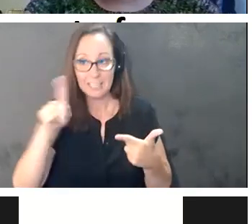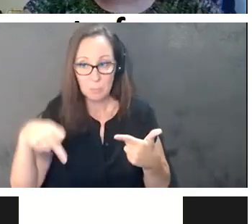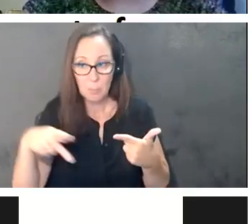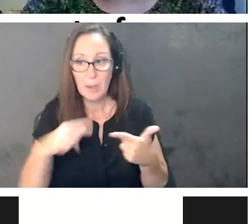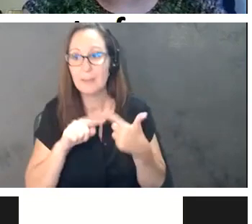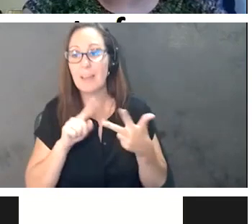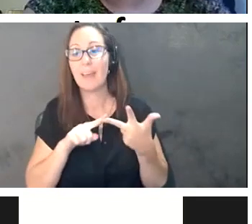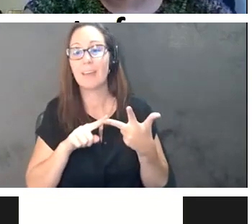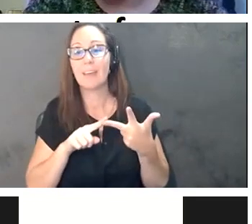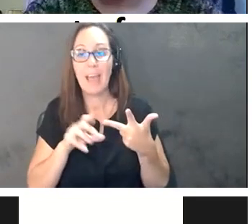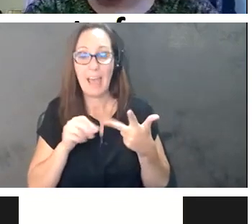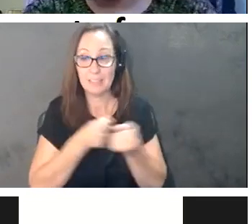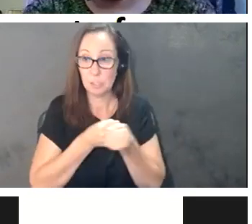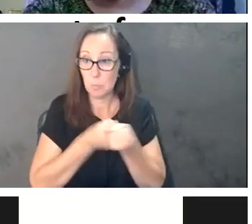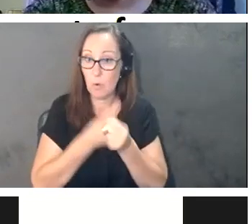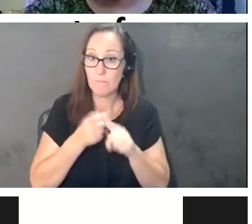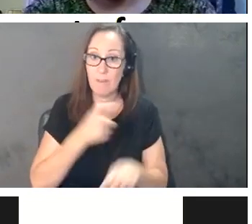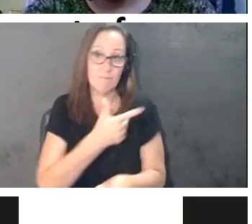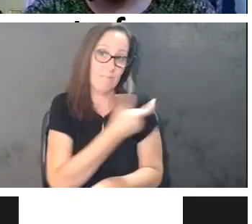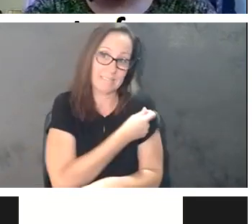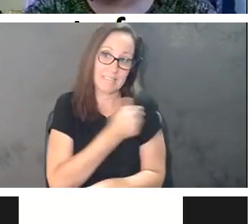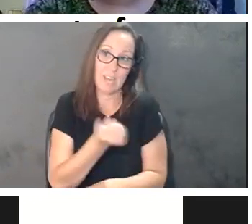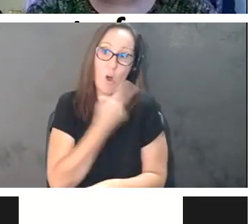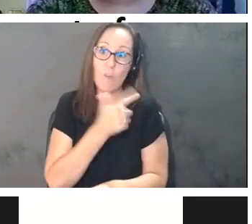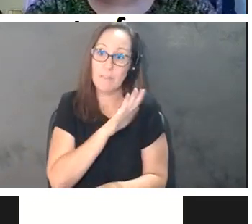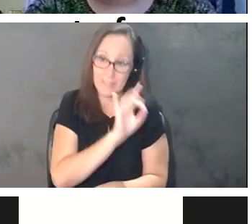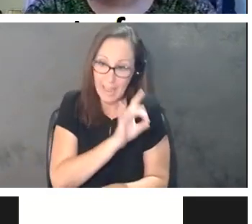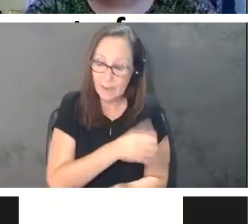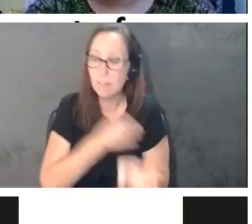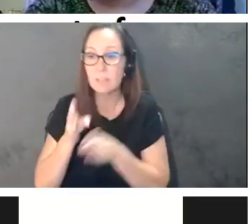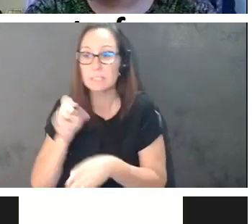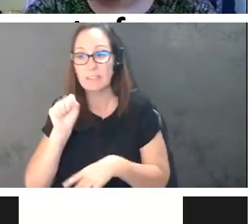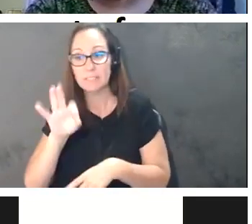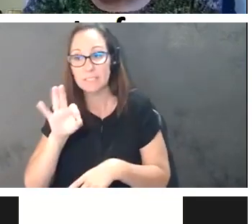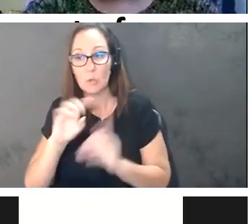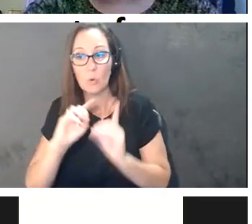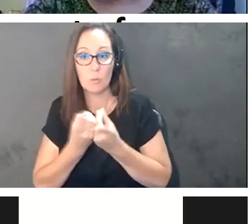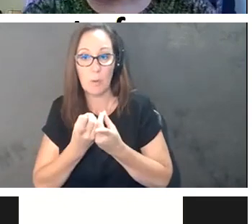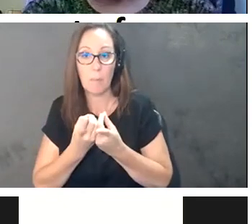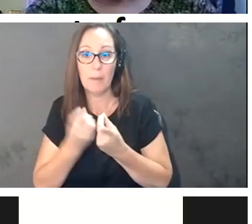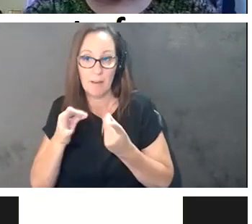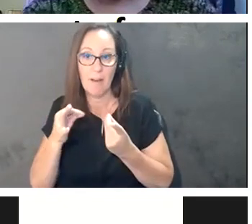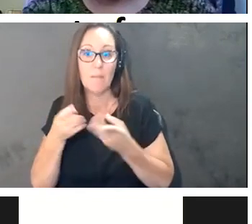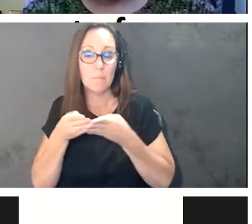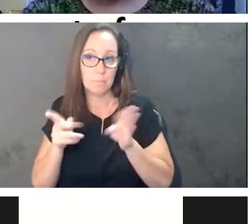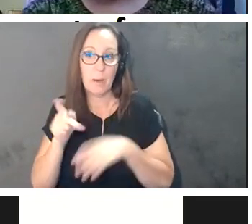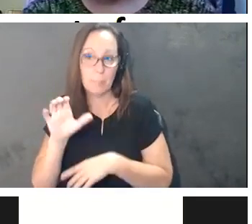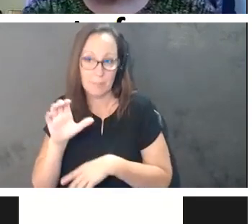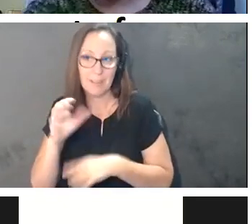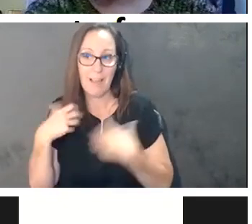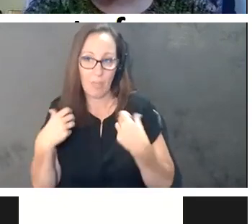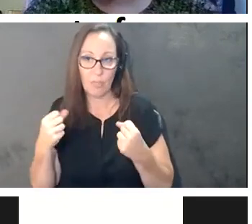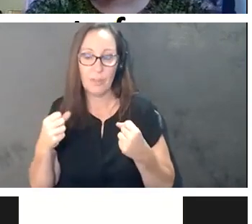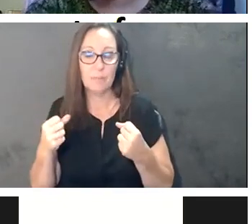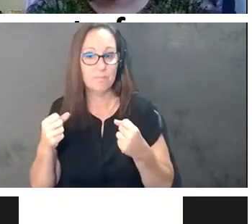some additional support from Vaccinate All 58 and the San Francisco Department of Public Health. I